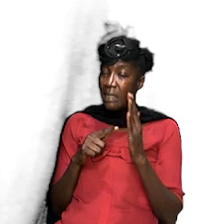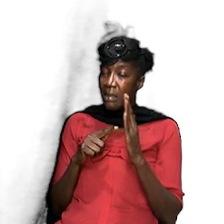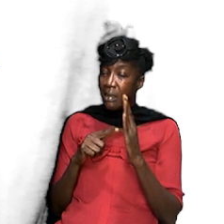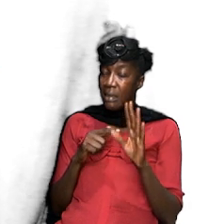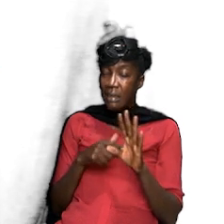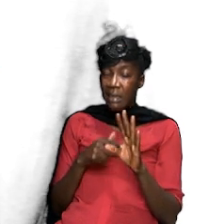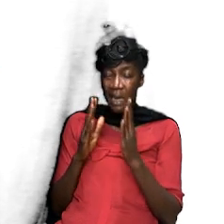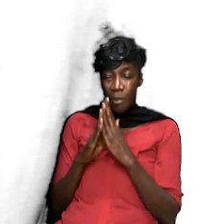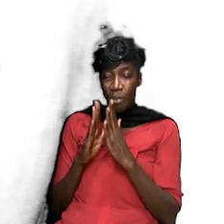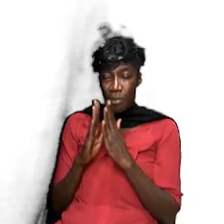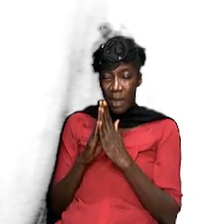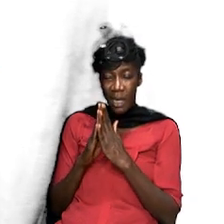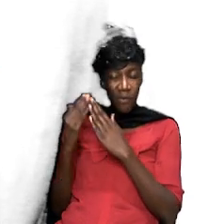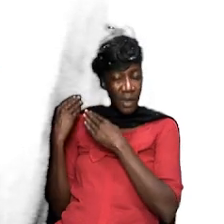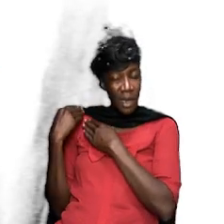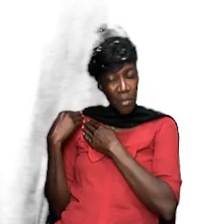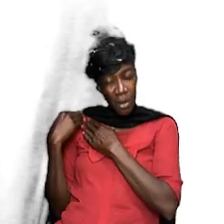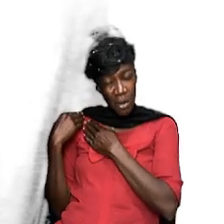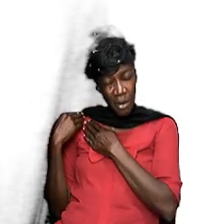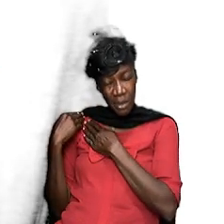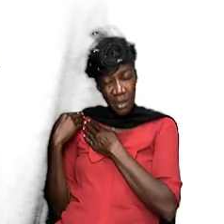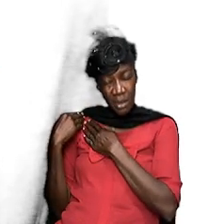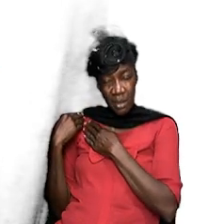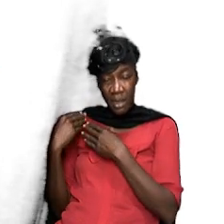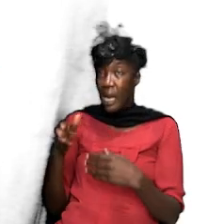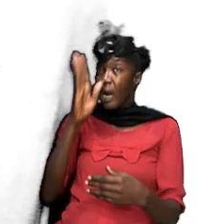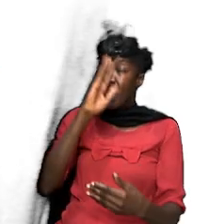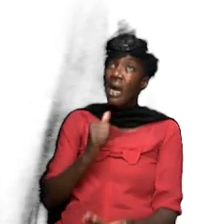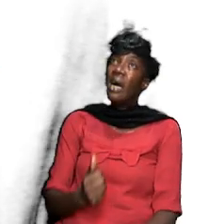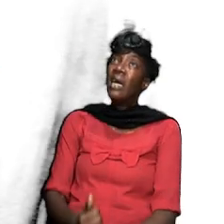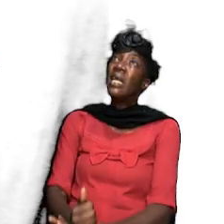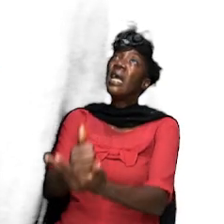as individuals. That God help me.